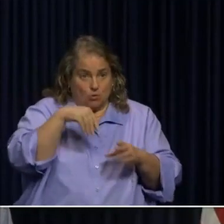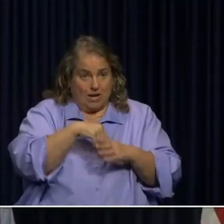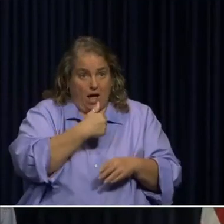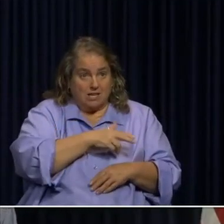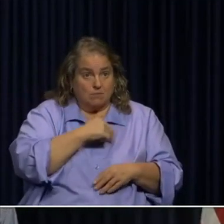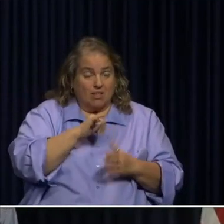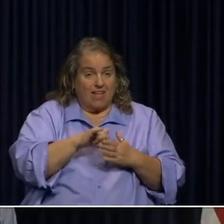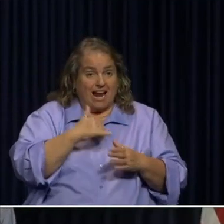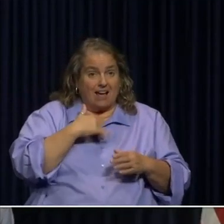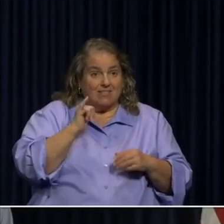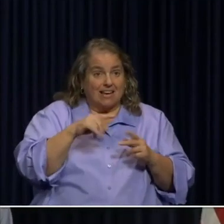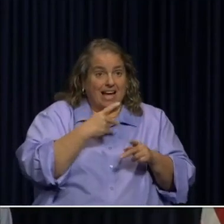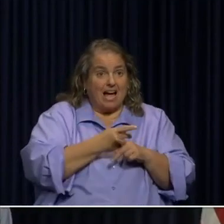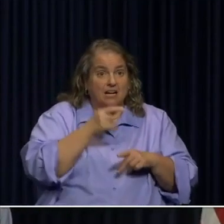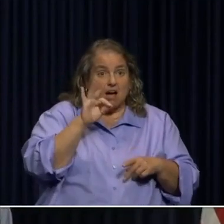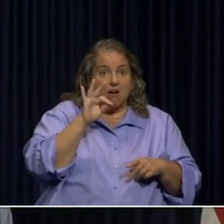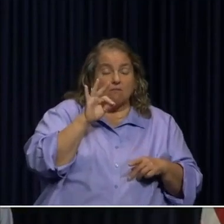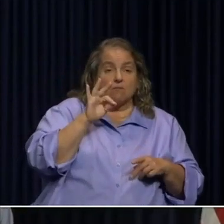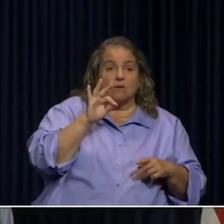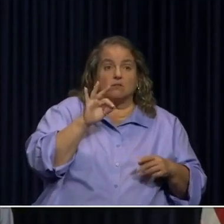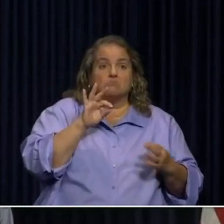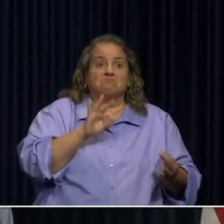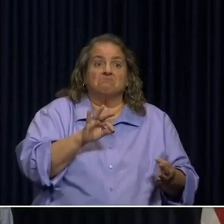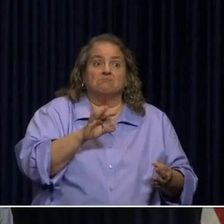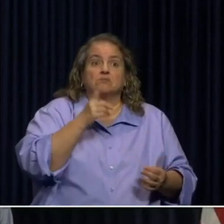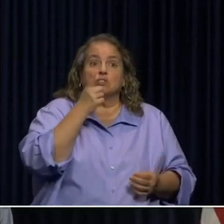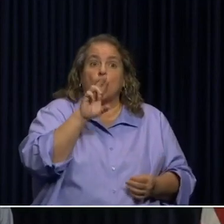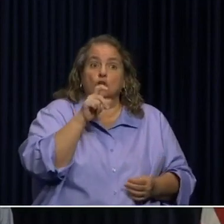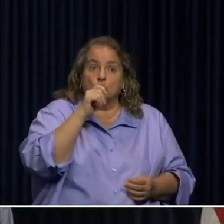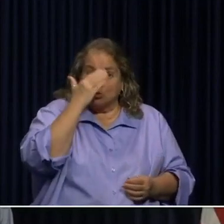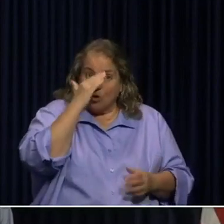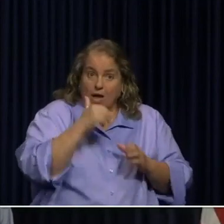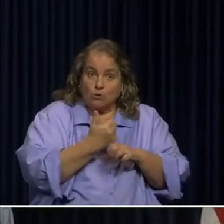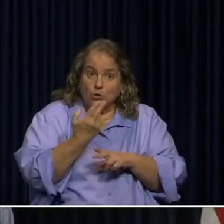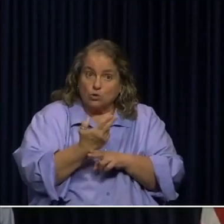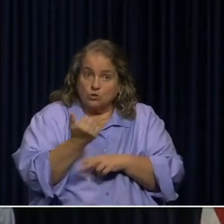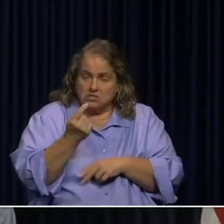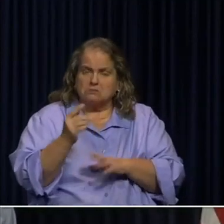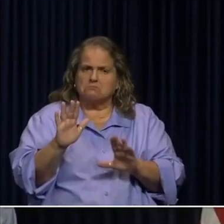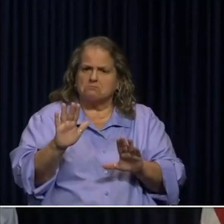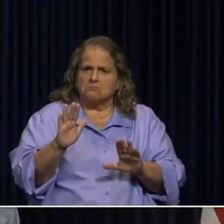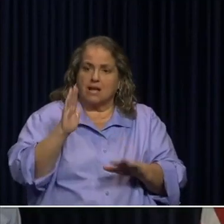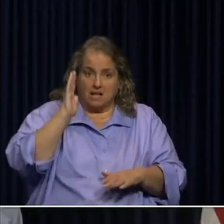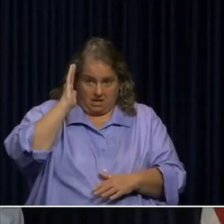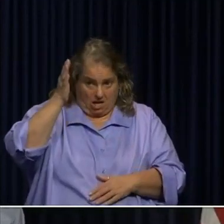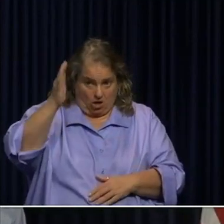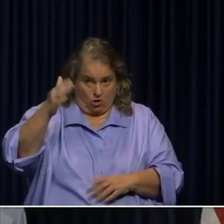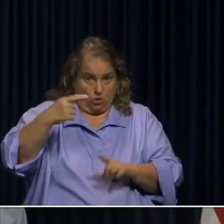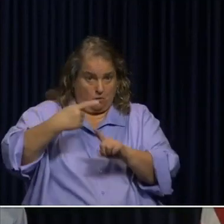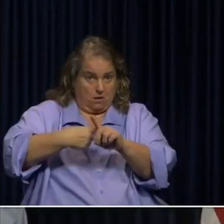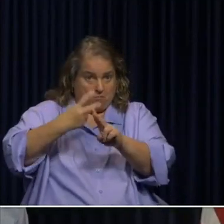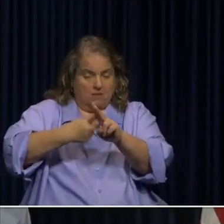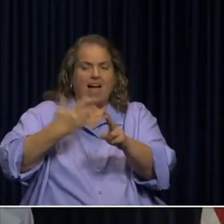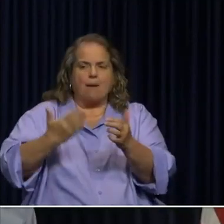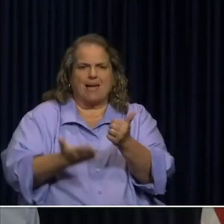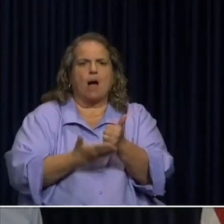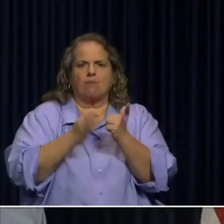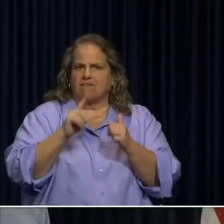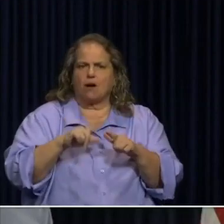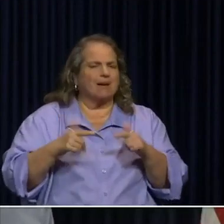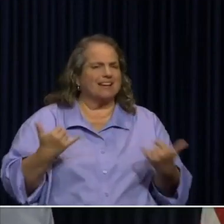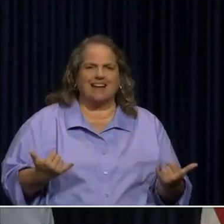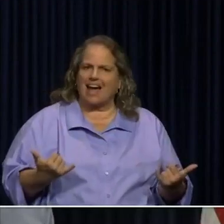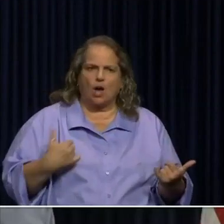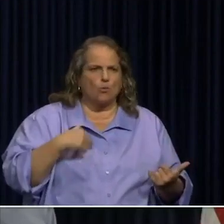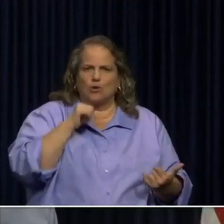the kind of qualified healthcare professionals who know how to use those, yes, over time, in the months that come, those could be very helpful. But right now, we're not there